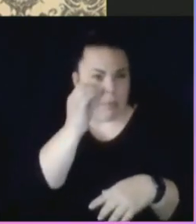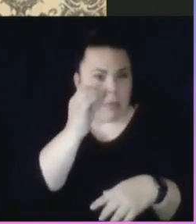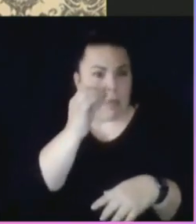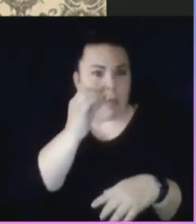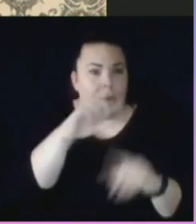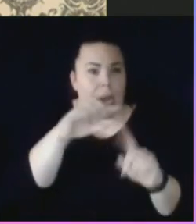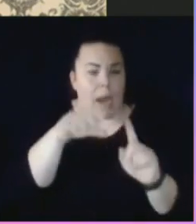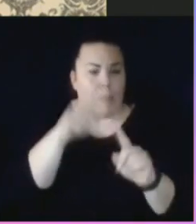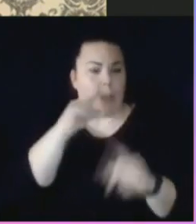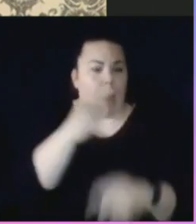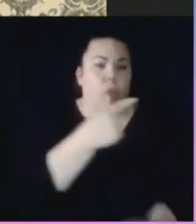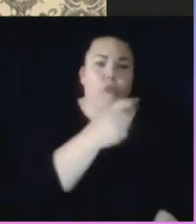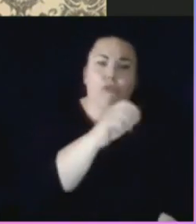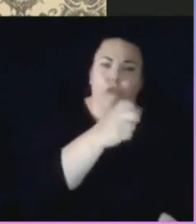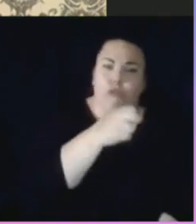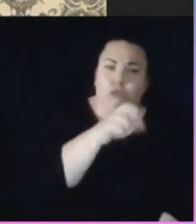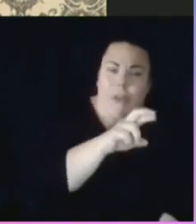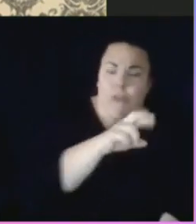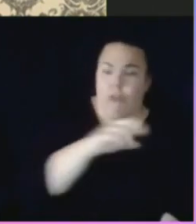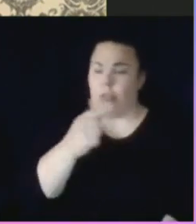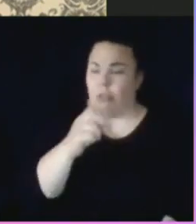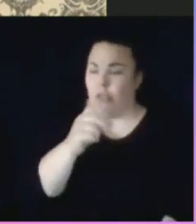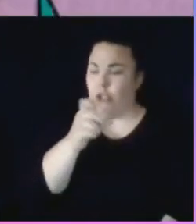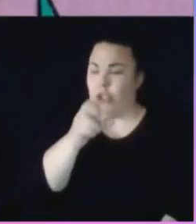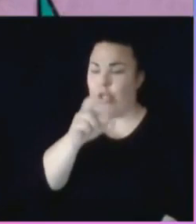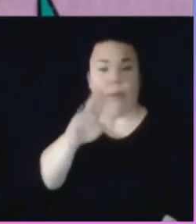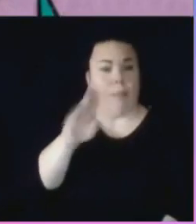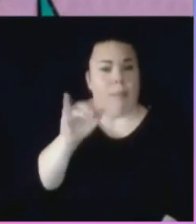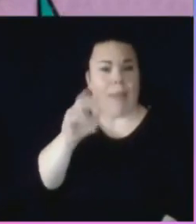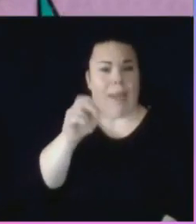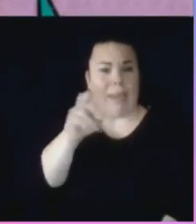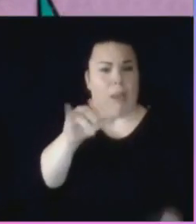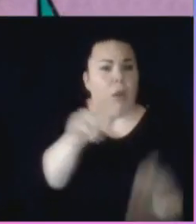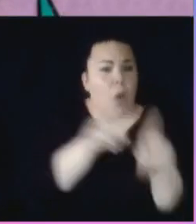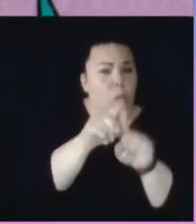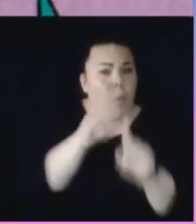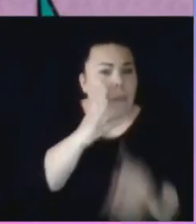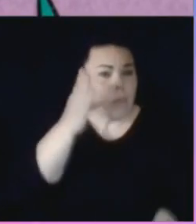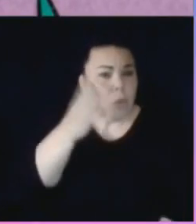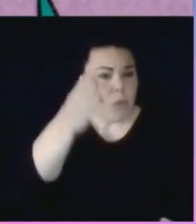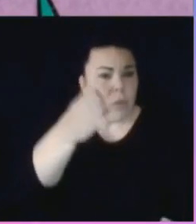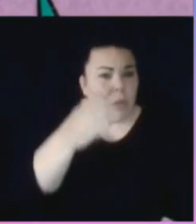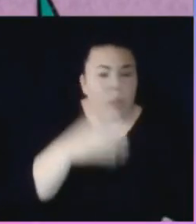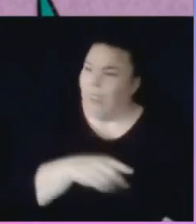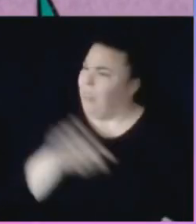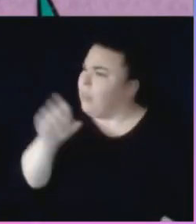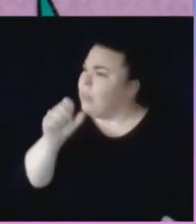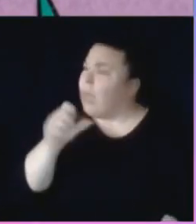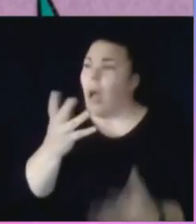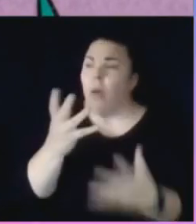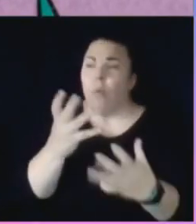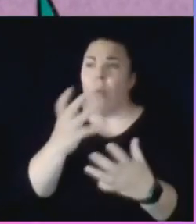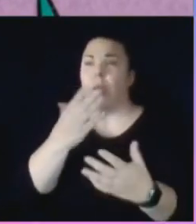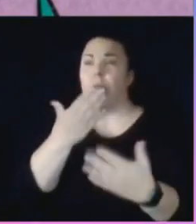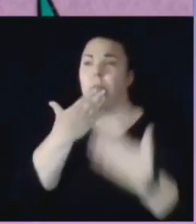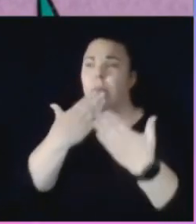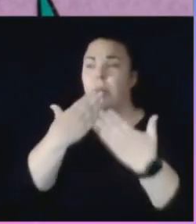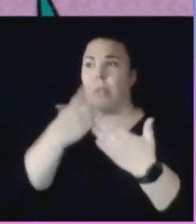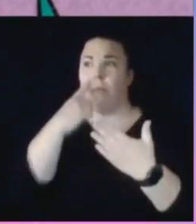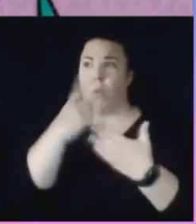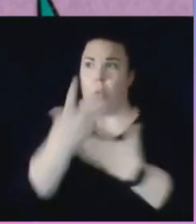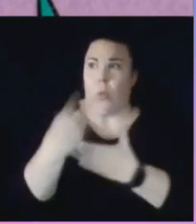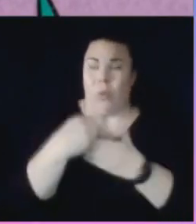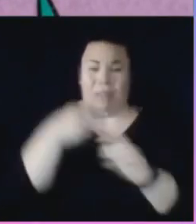gender binary and the future. Mm-hmm. I just wanna first say thank you so much for including that narrative in the film, because I think that